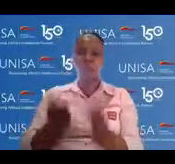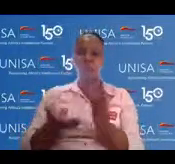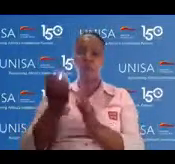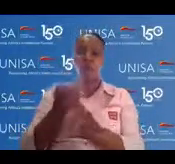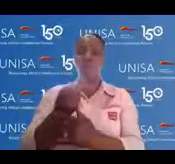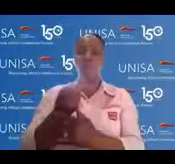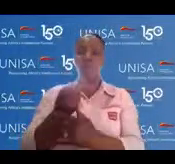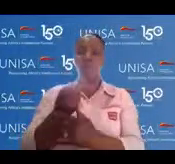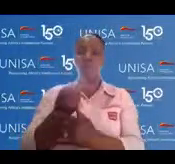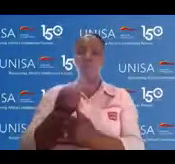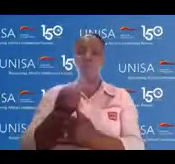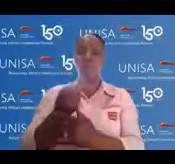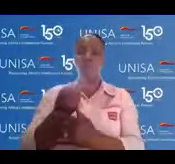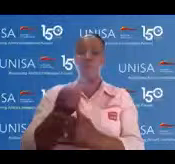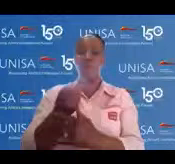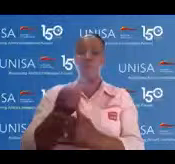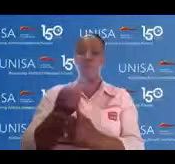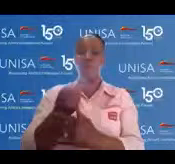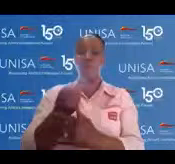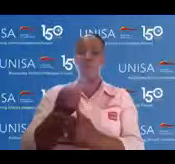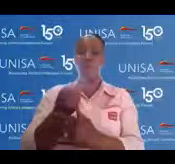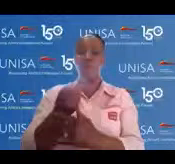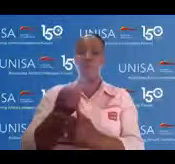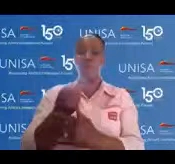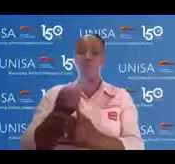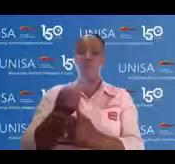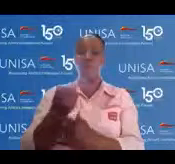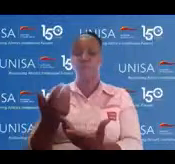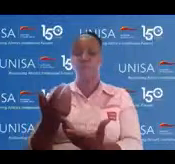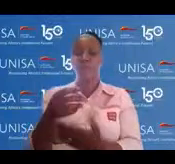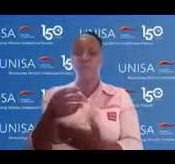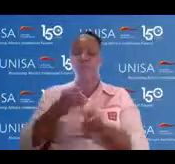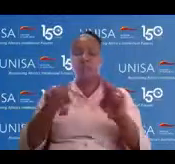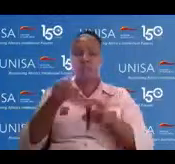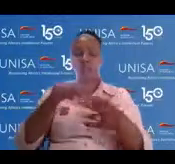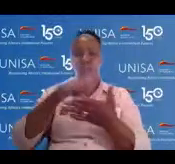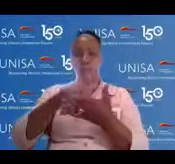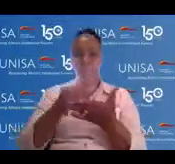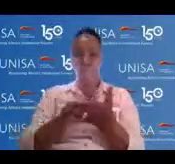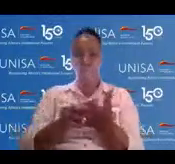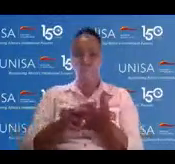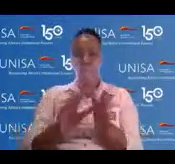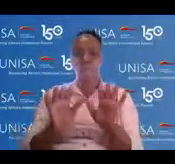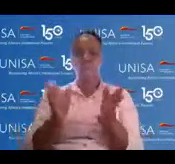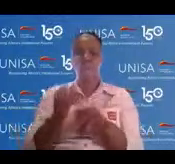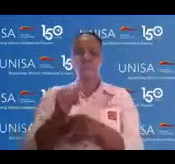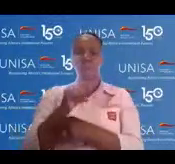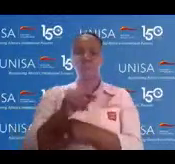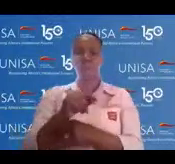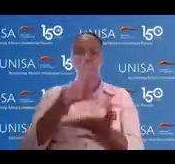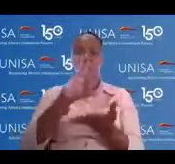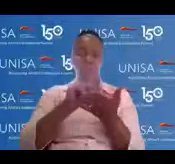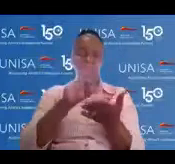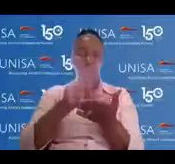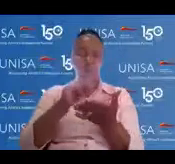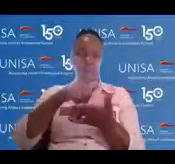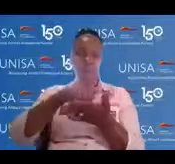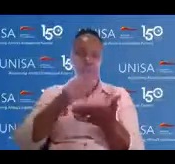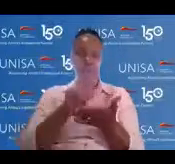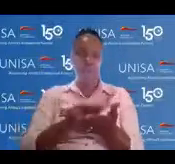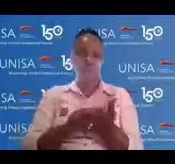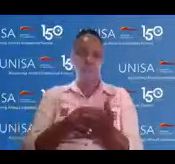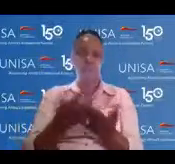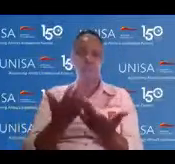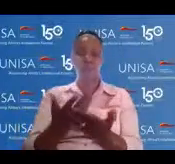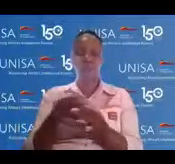So basically, that's for the Invigilator app. Go download the app. First, make sure from the proctoring tools that you will be using it.